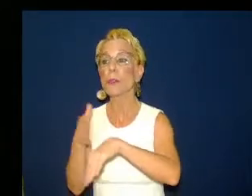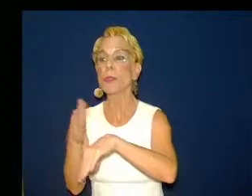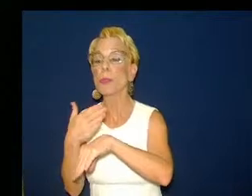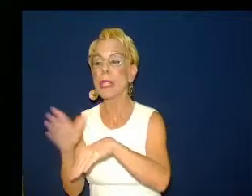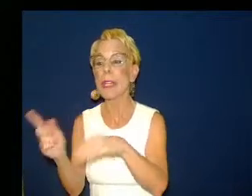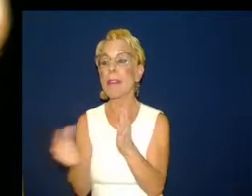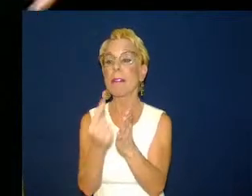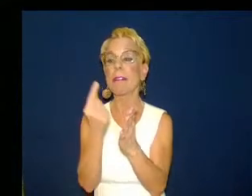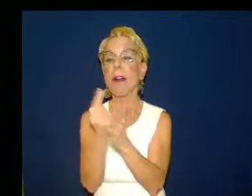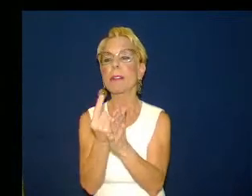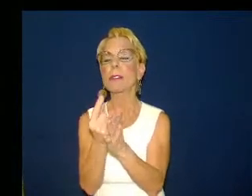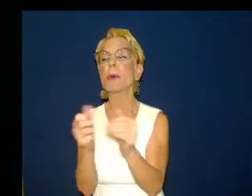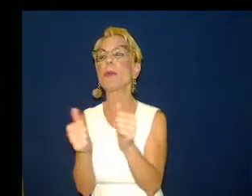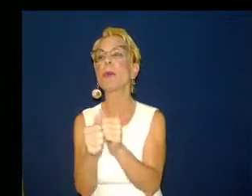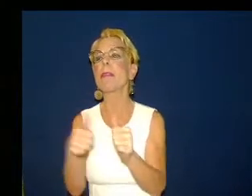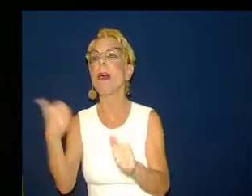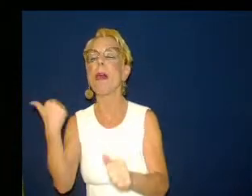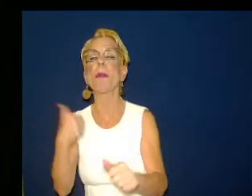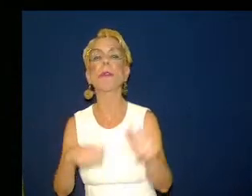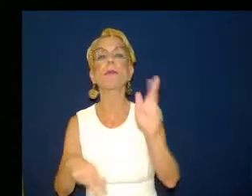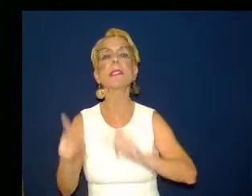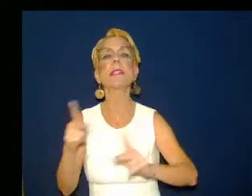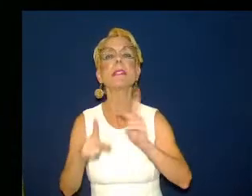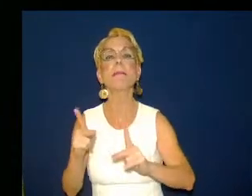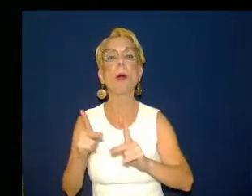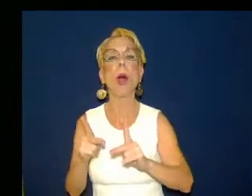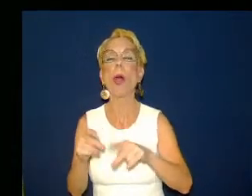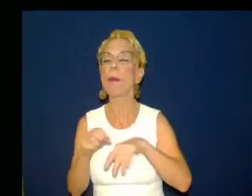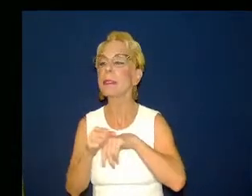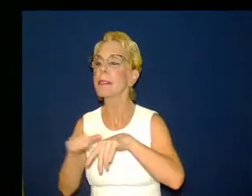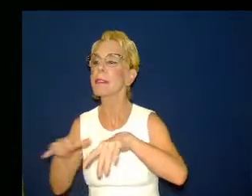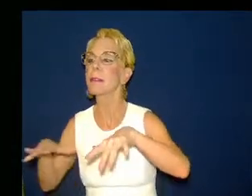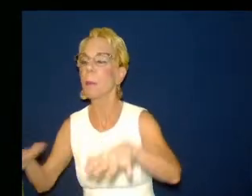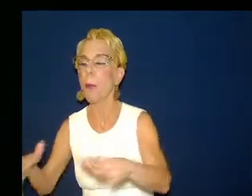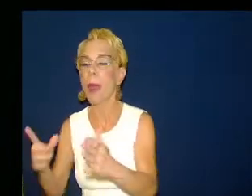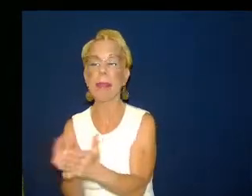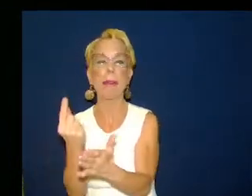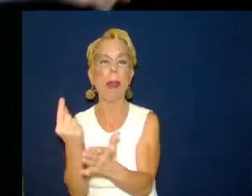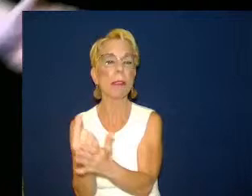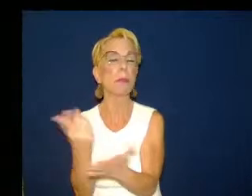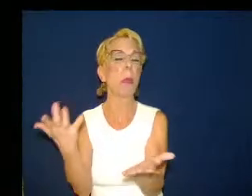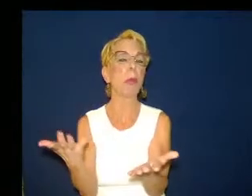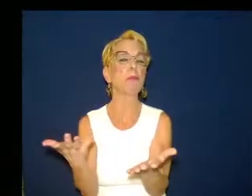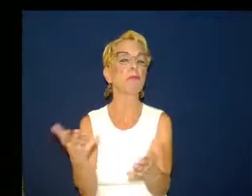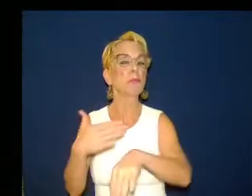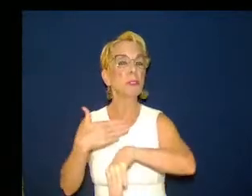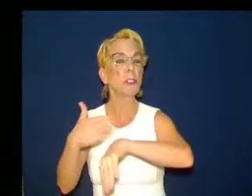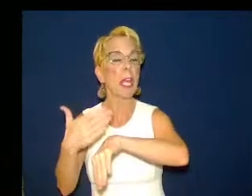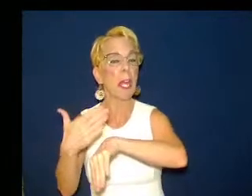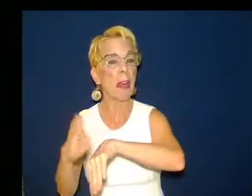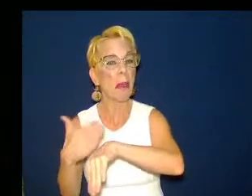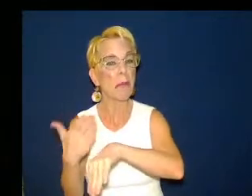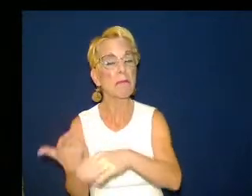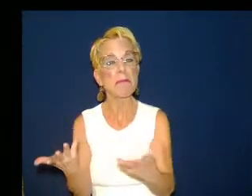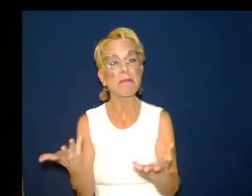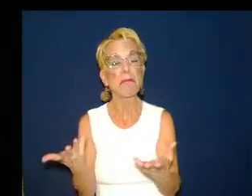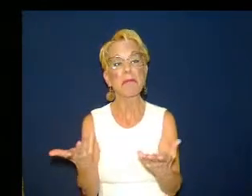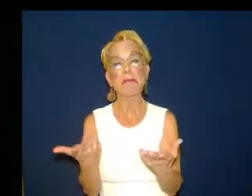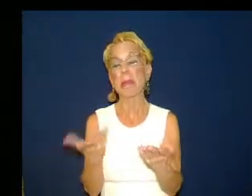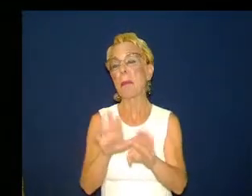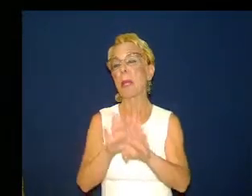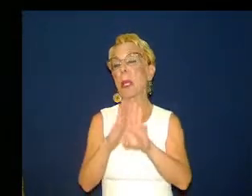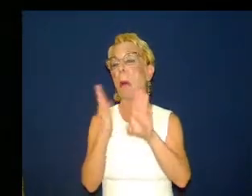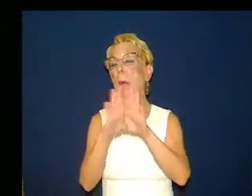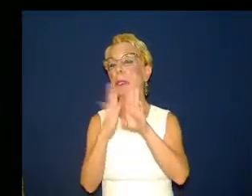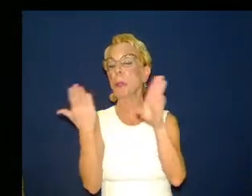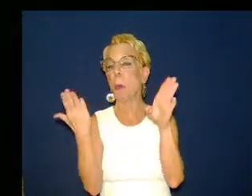a chance at this optimistic life like we do. I think that's what he's talking about. I think